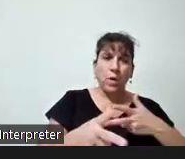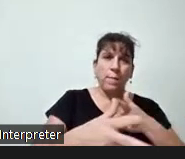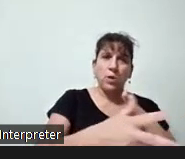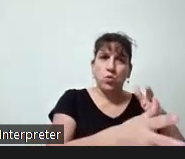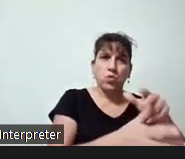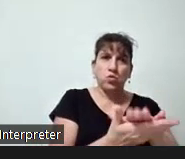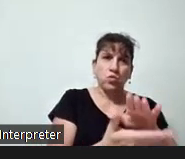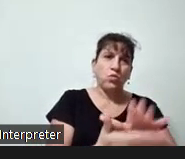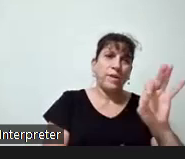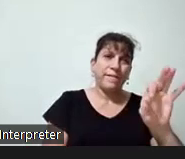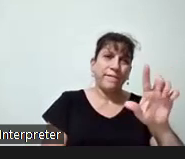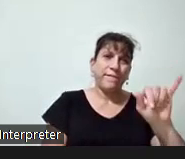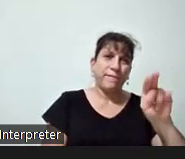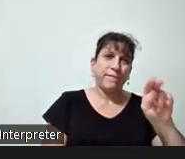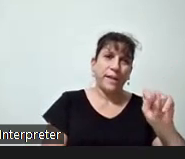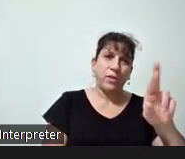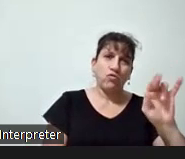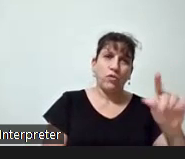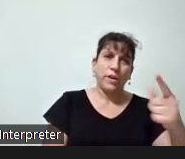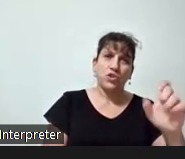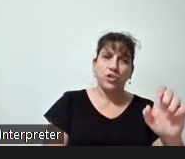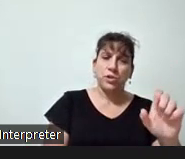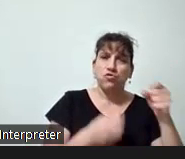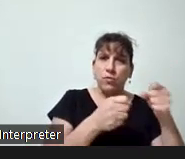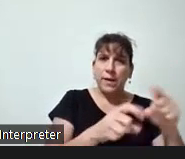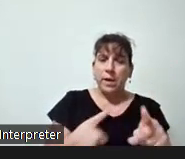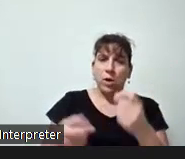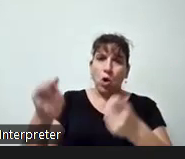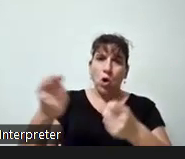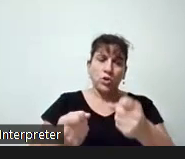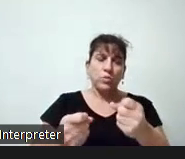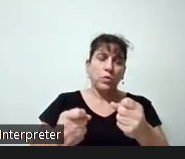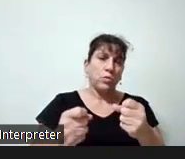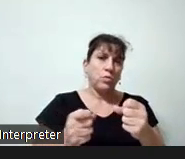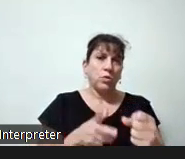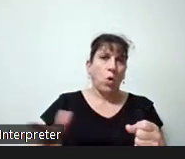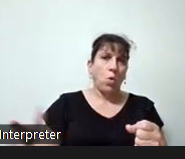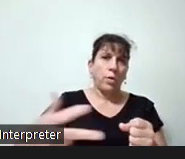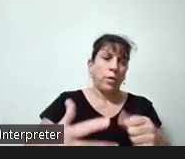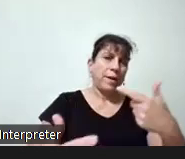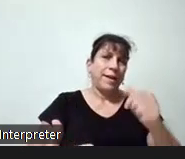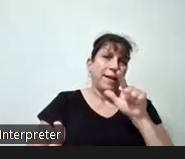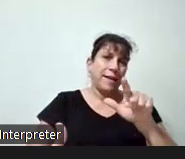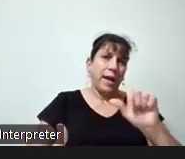on Flint Ridge Street, while cars will enter on Gallatin